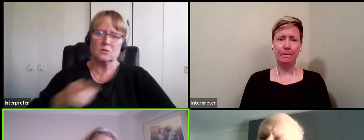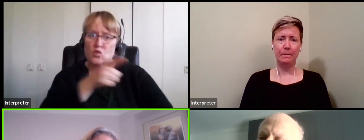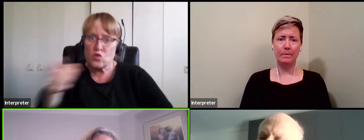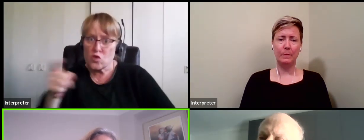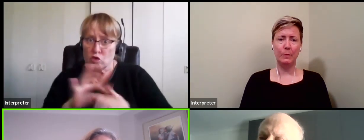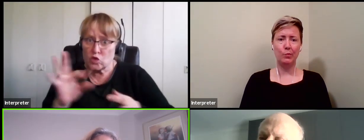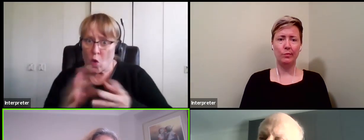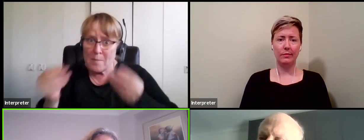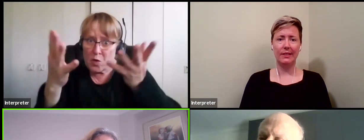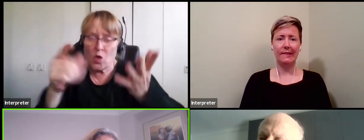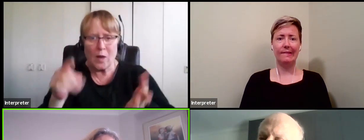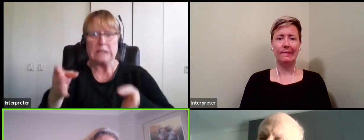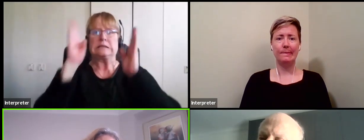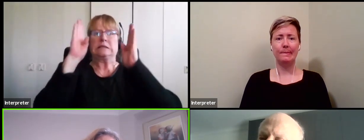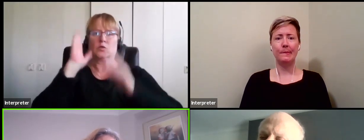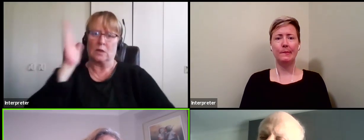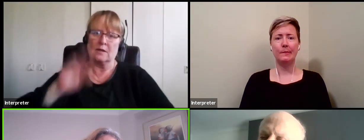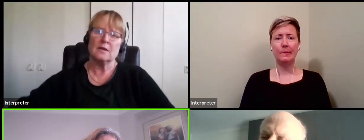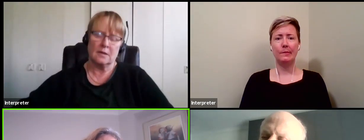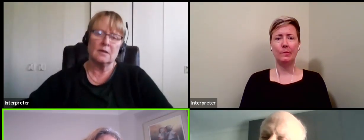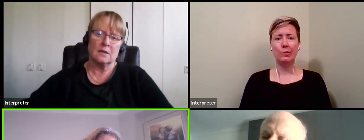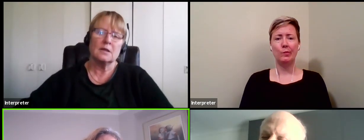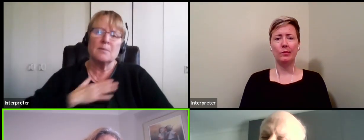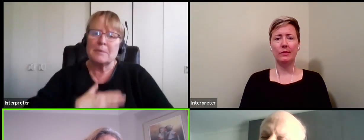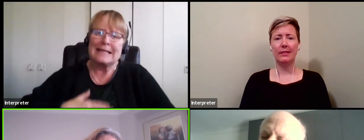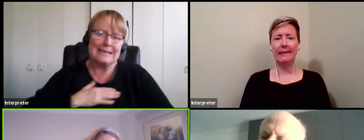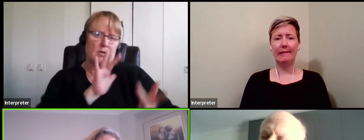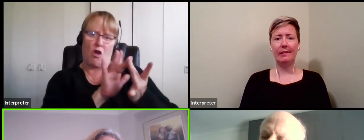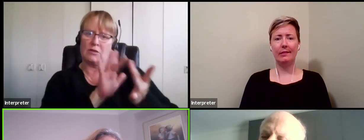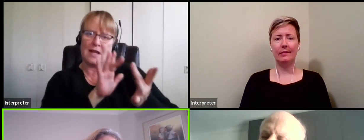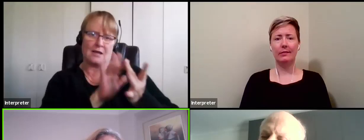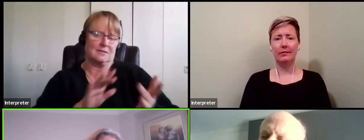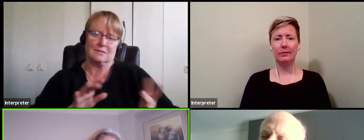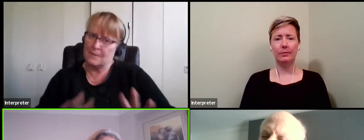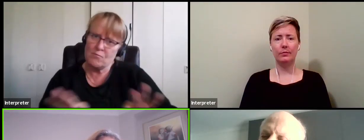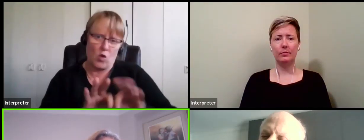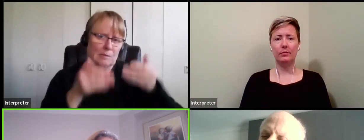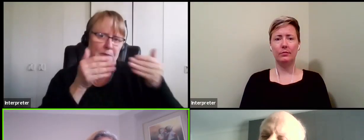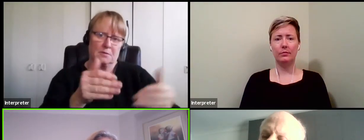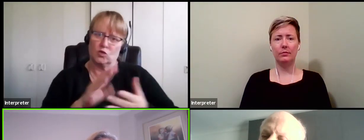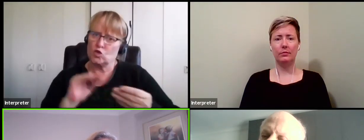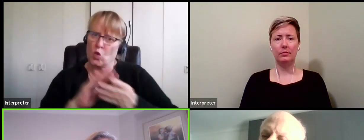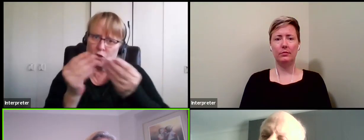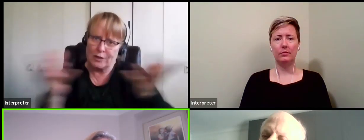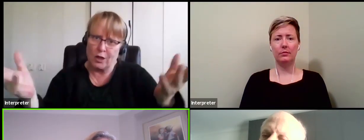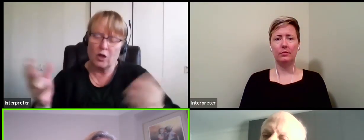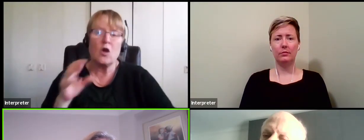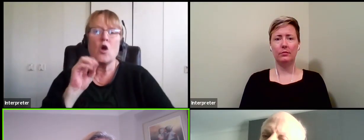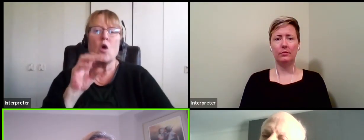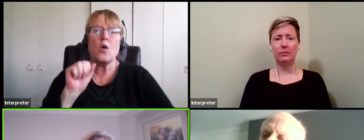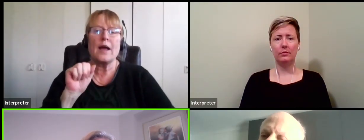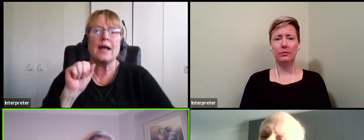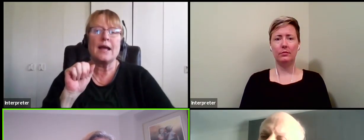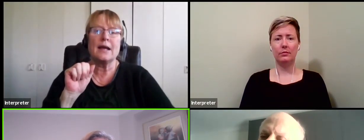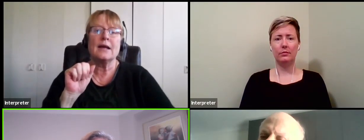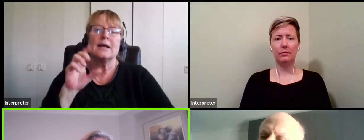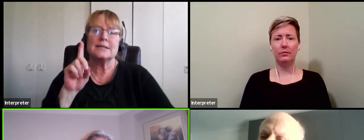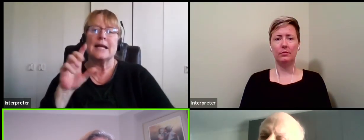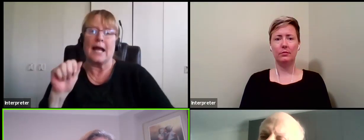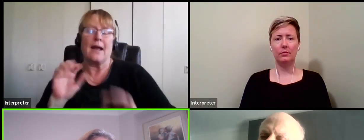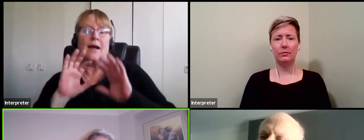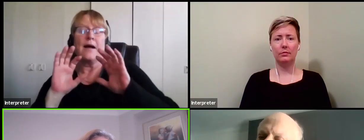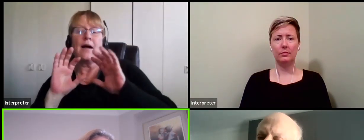Please phone, tweet, or email the media in your community. Stay tuned to the AODA Alliance and the OAC for more updates. To